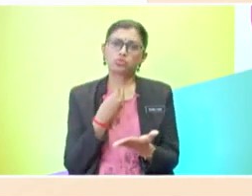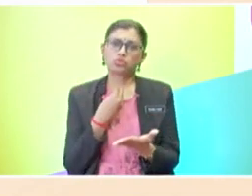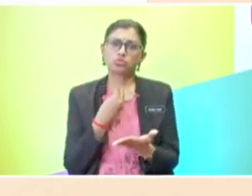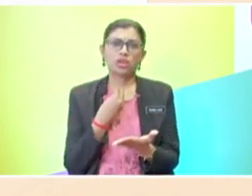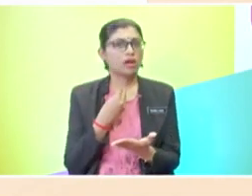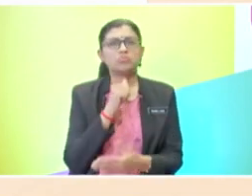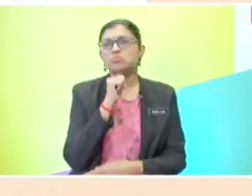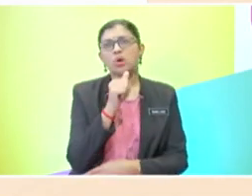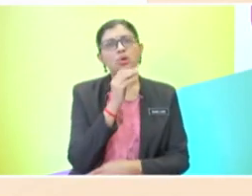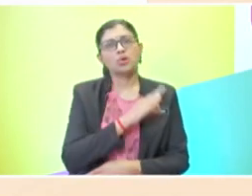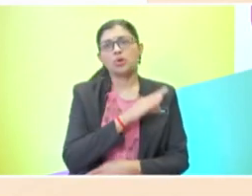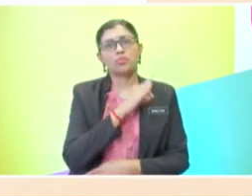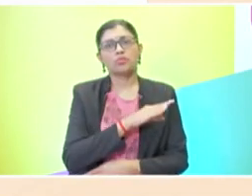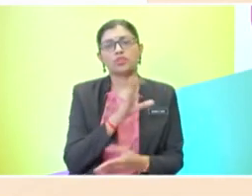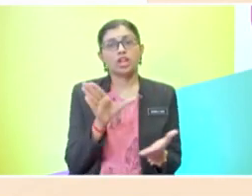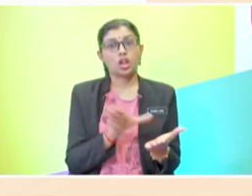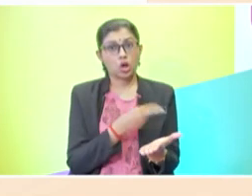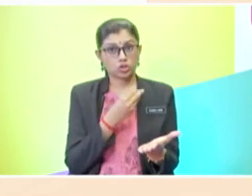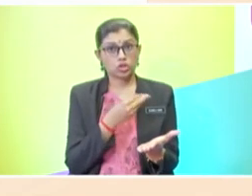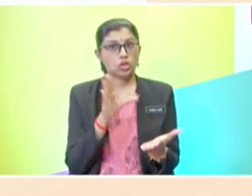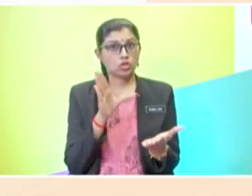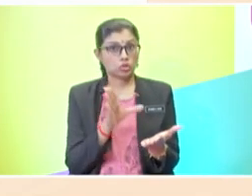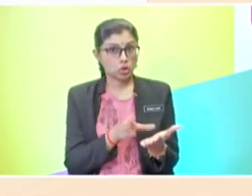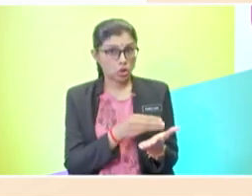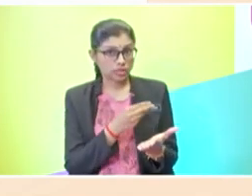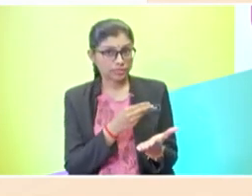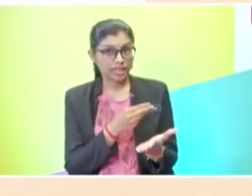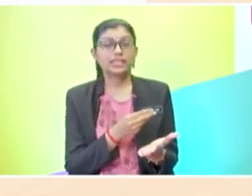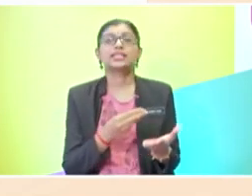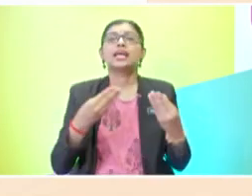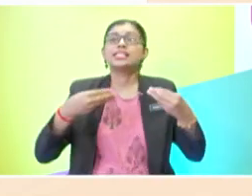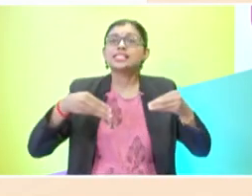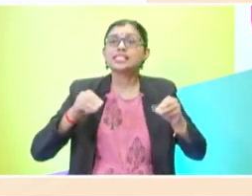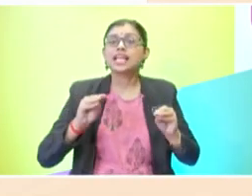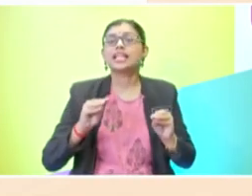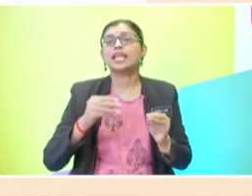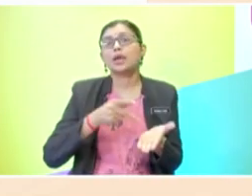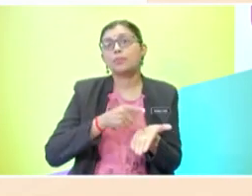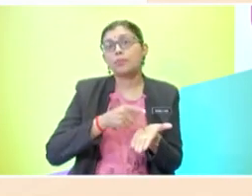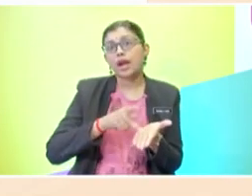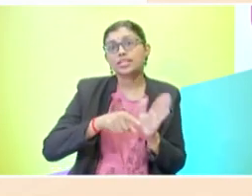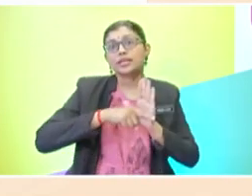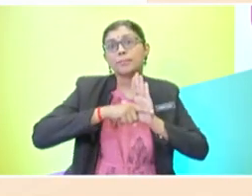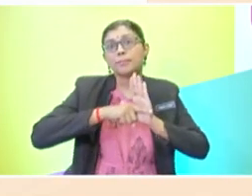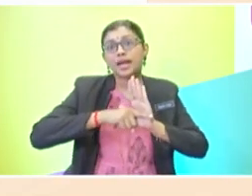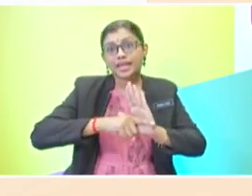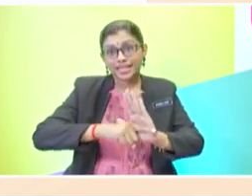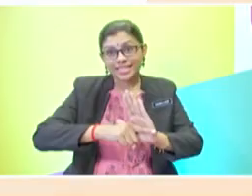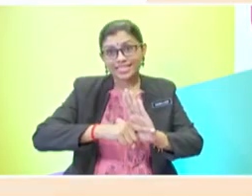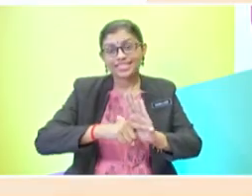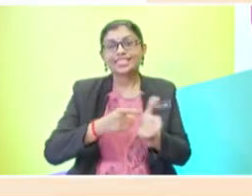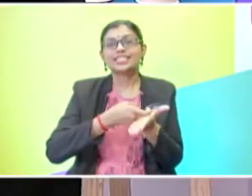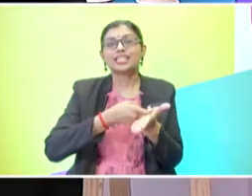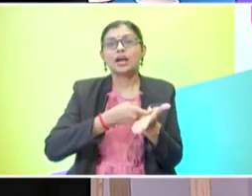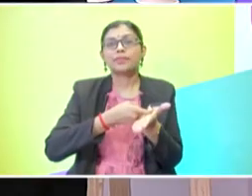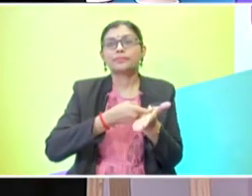find the loss, Sean, we have to minus selling price from the cost price, okay? Yes. Because why? It is a loss. So, of course, the selling price will be